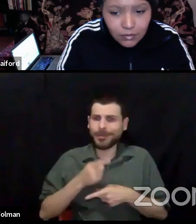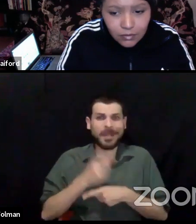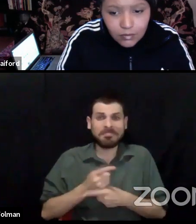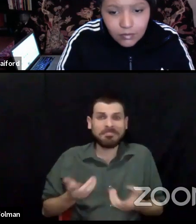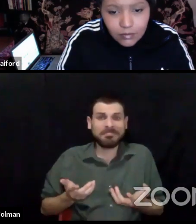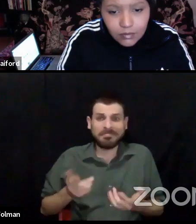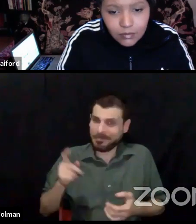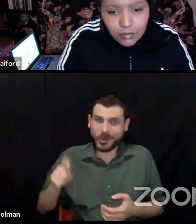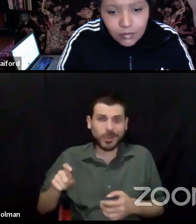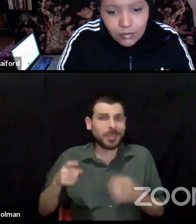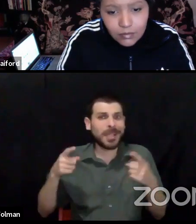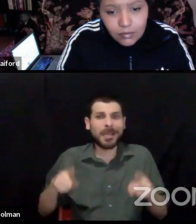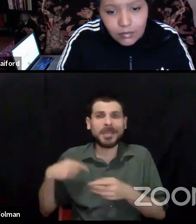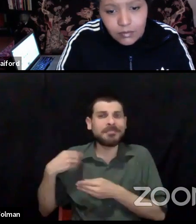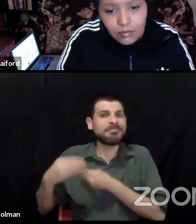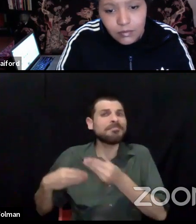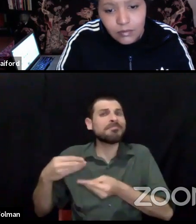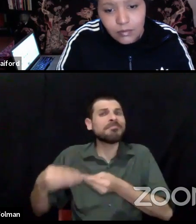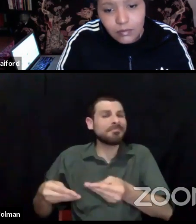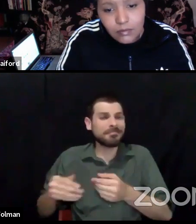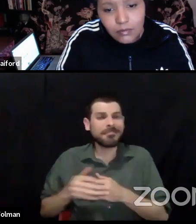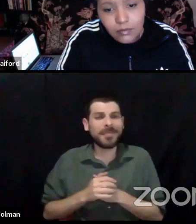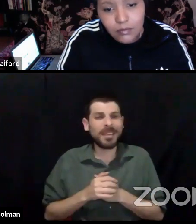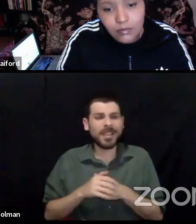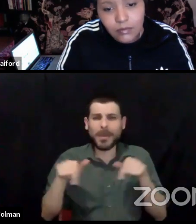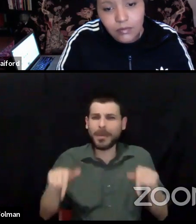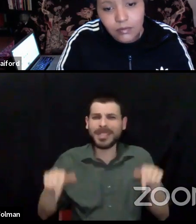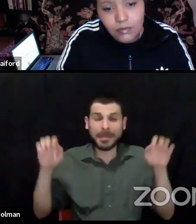this crisis, which is not really,